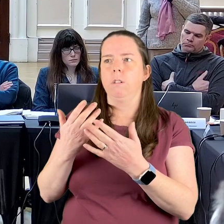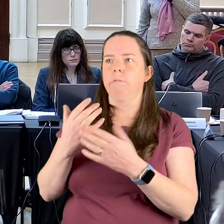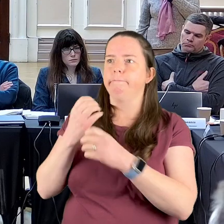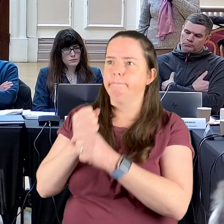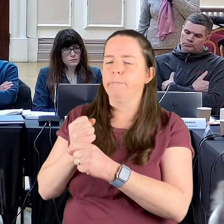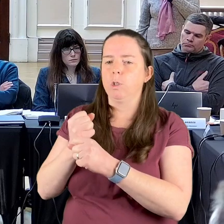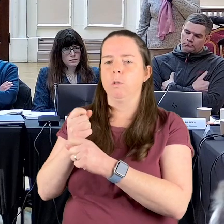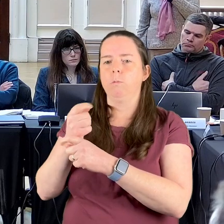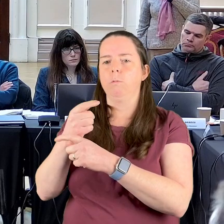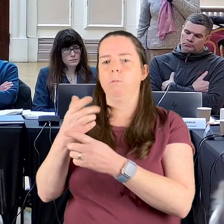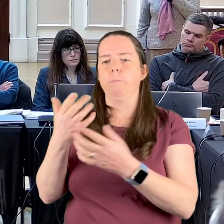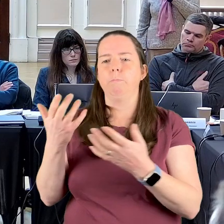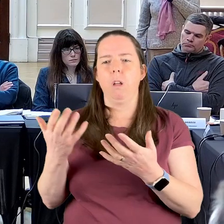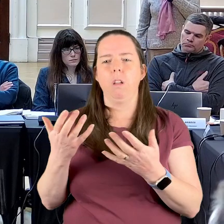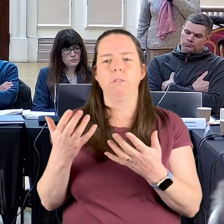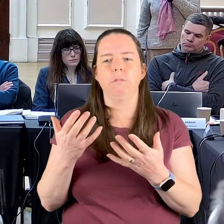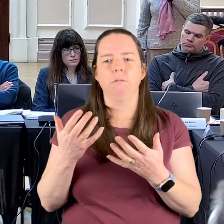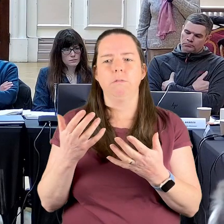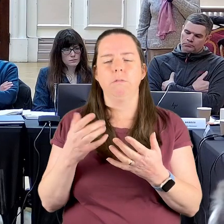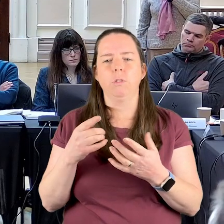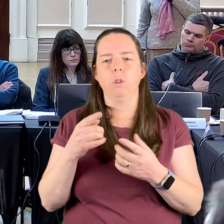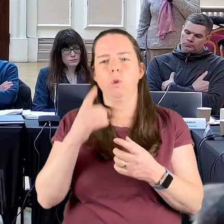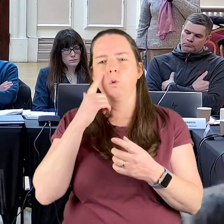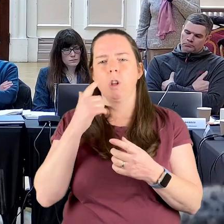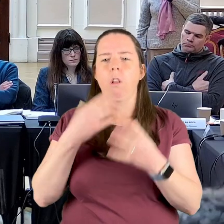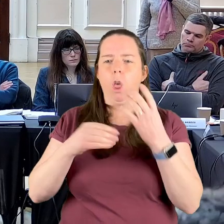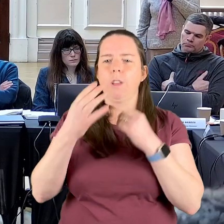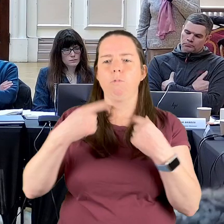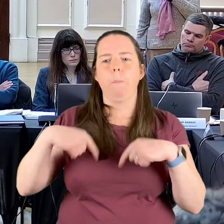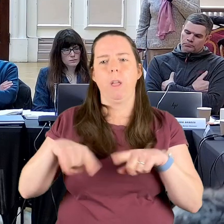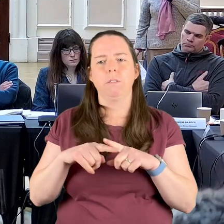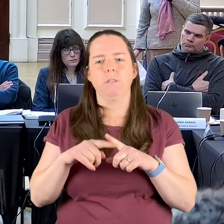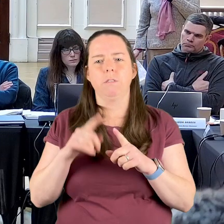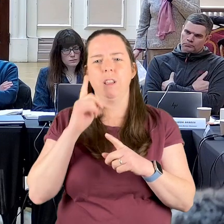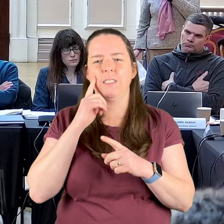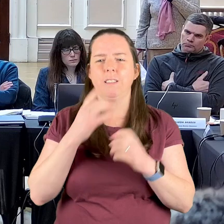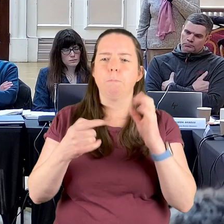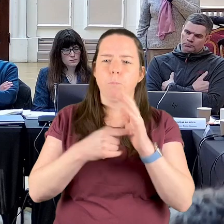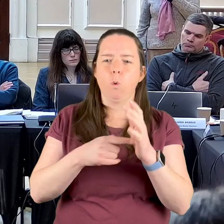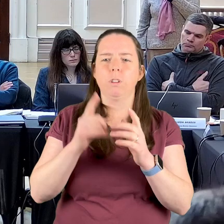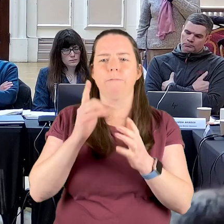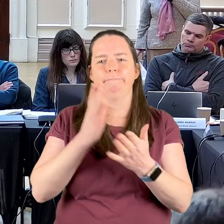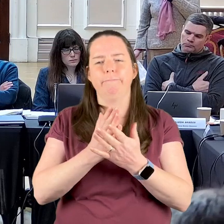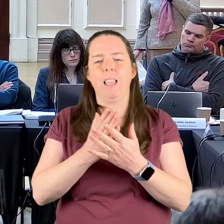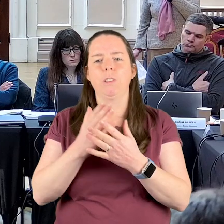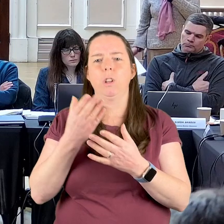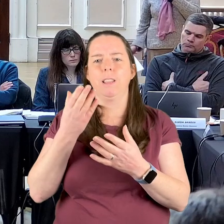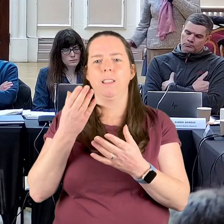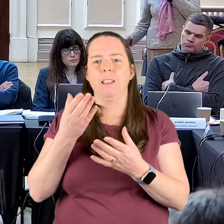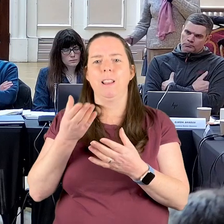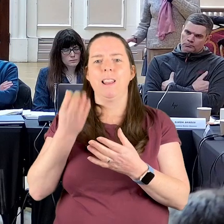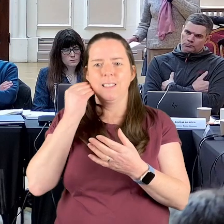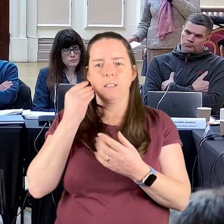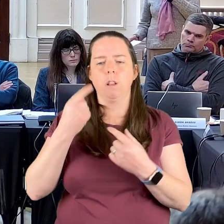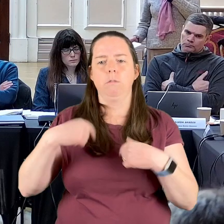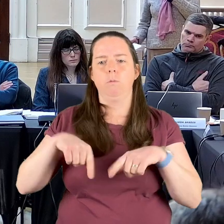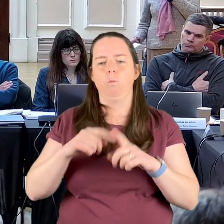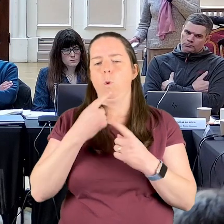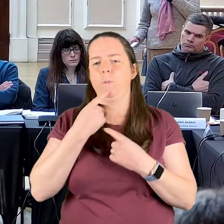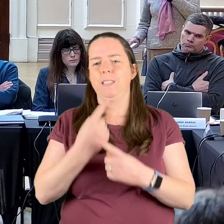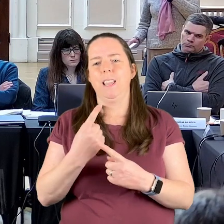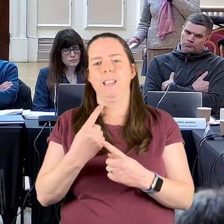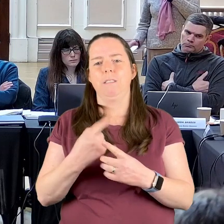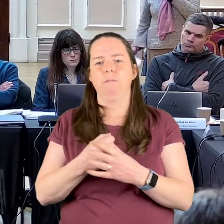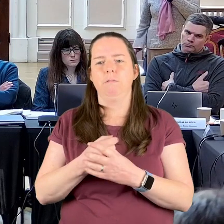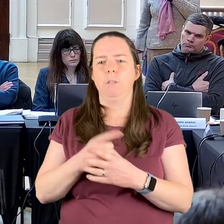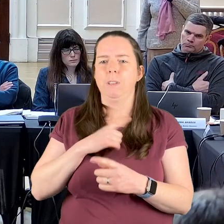to anyone, but you could really learn from us. And I think it's important that you actually listen to what